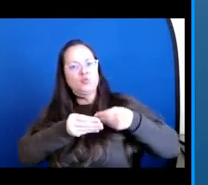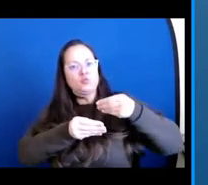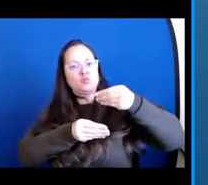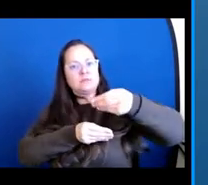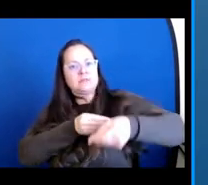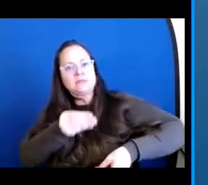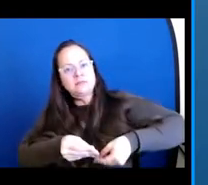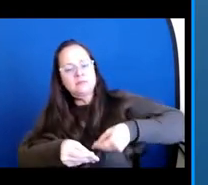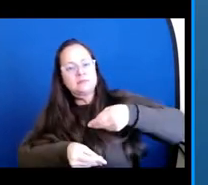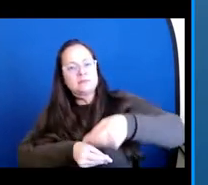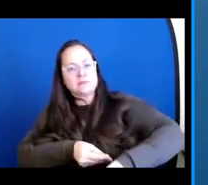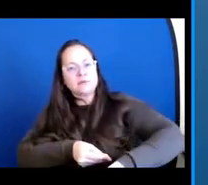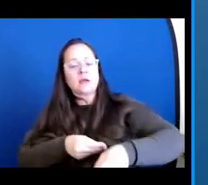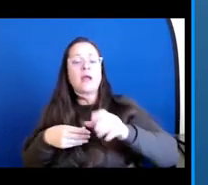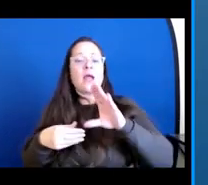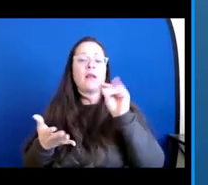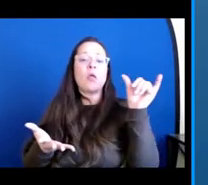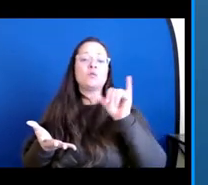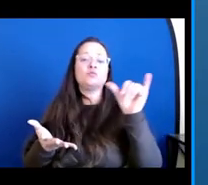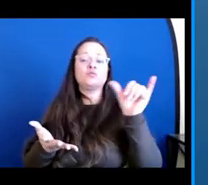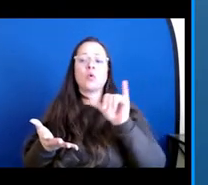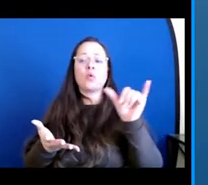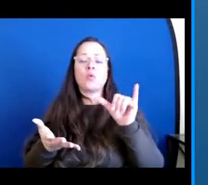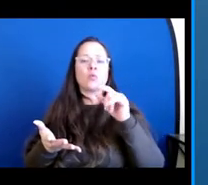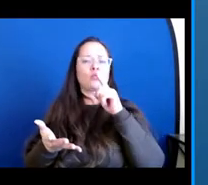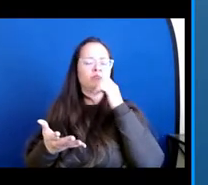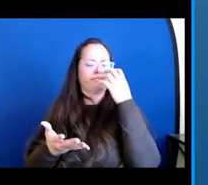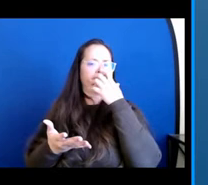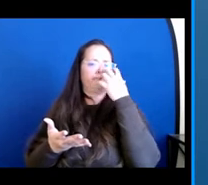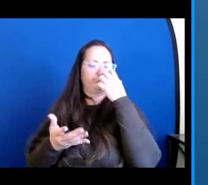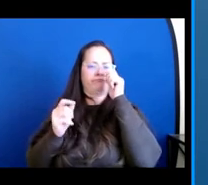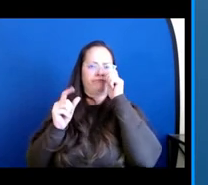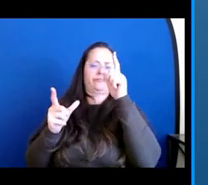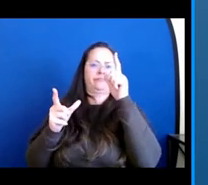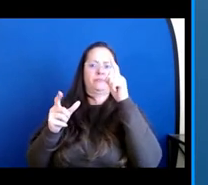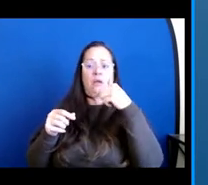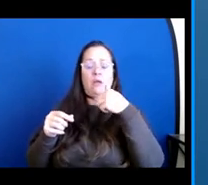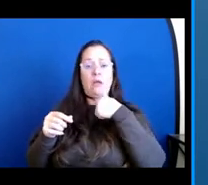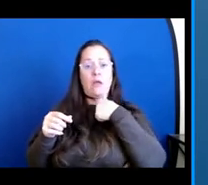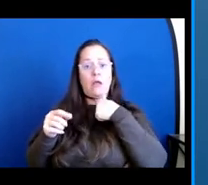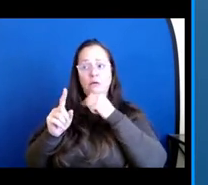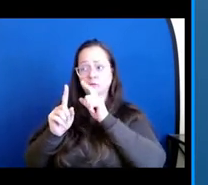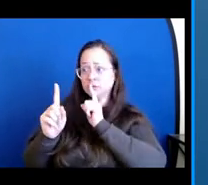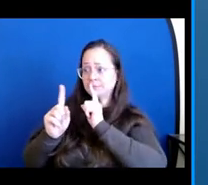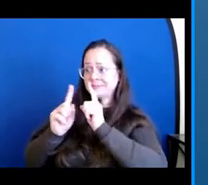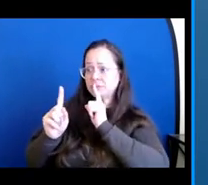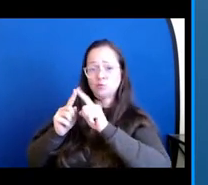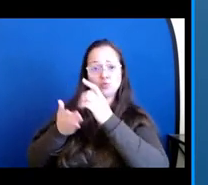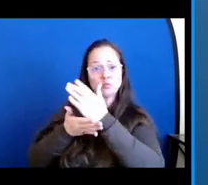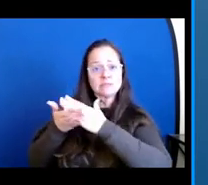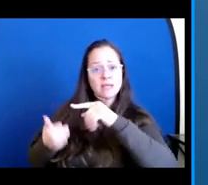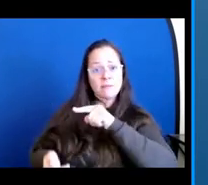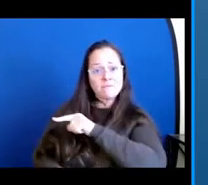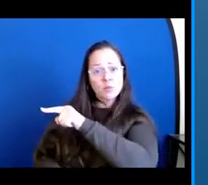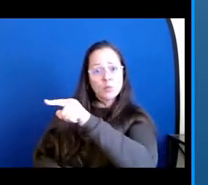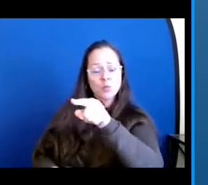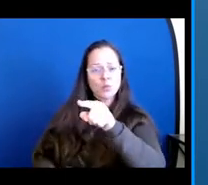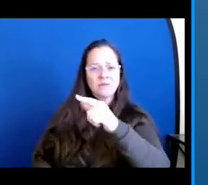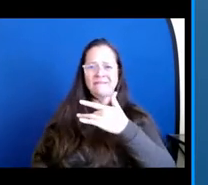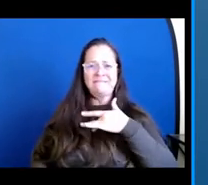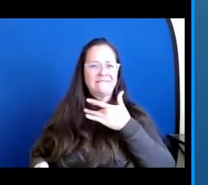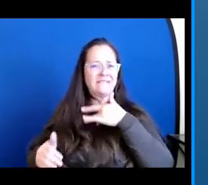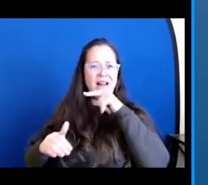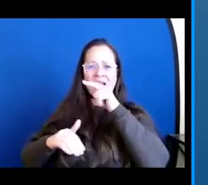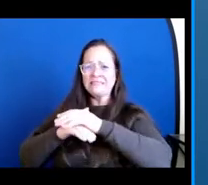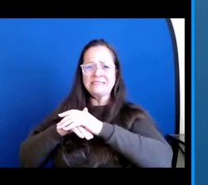it also boggles me to speak to those individuals who might walk out of this room uneasy with the